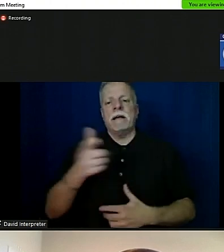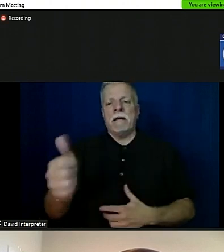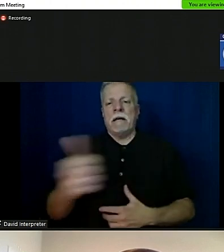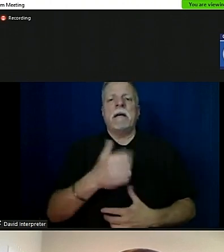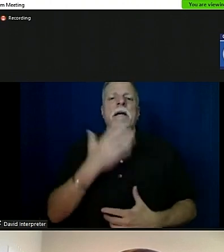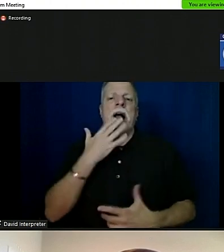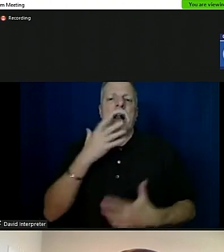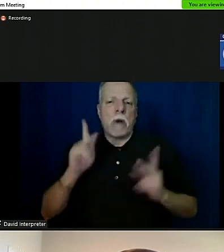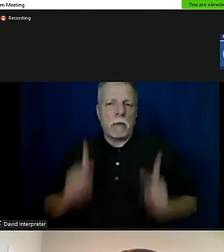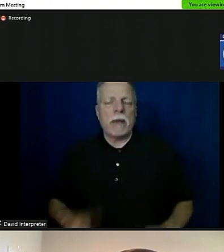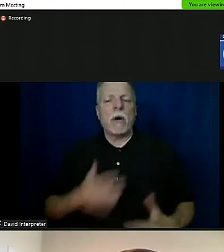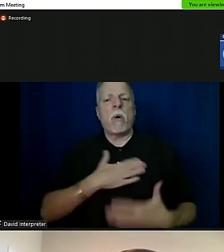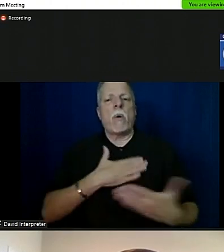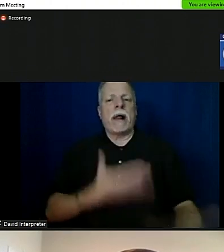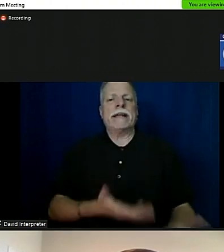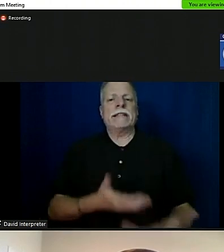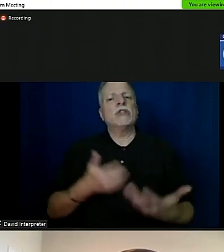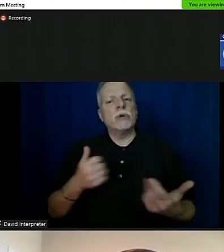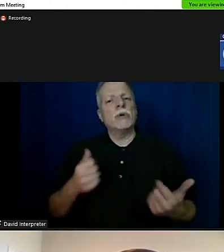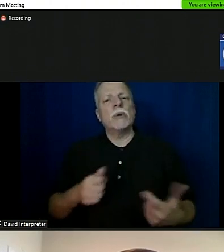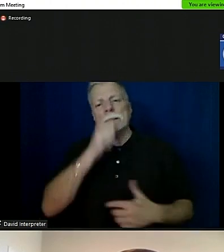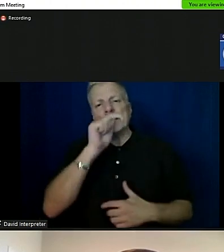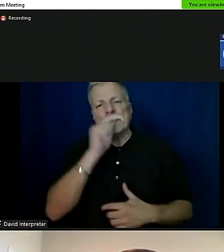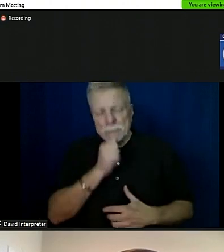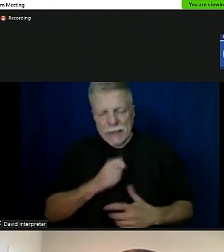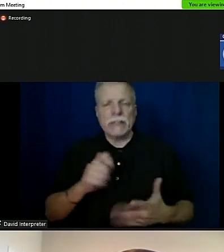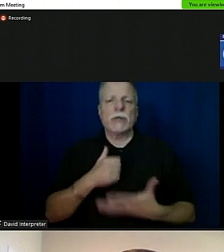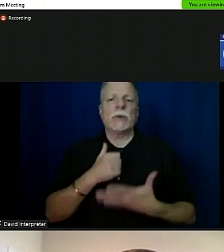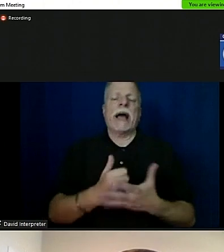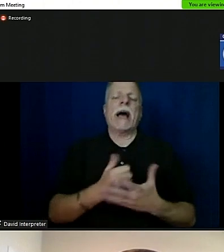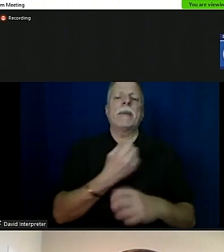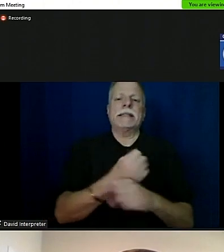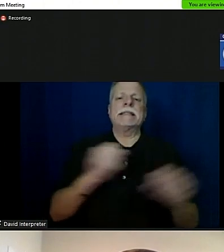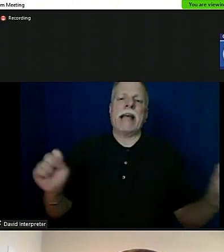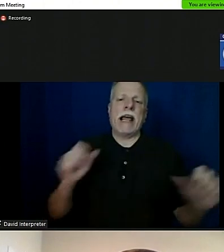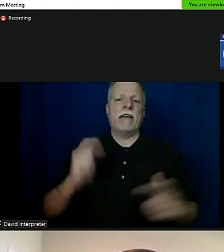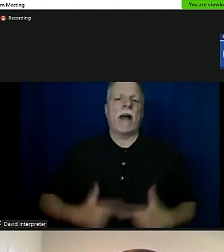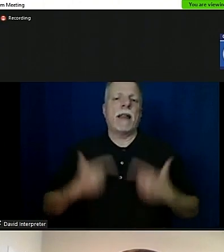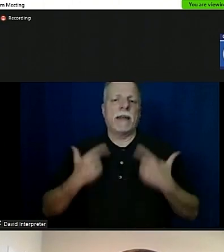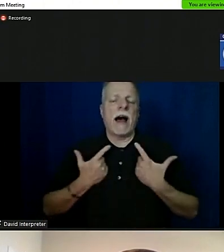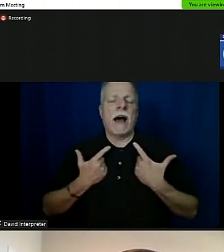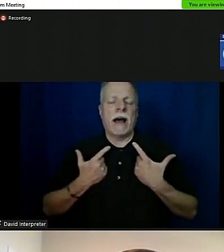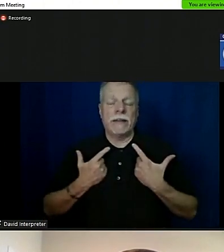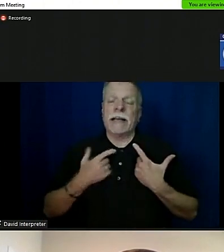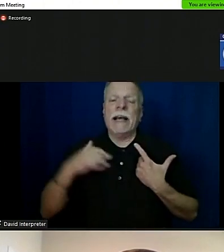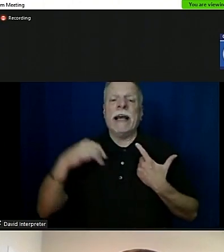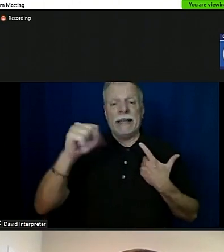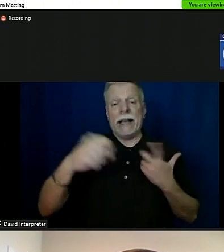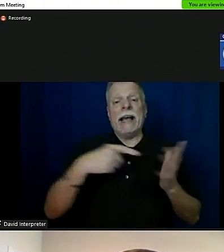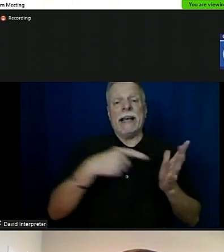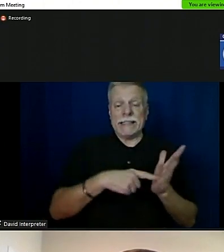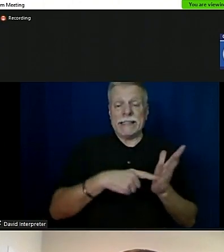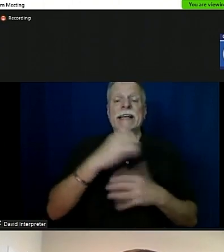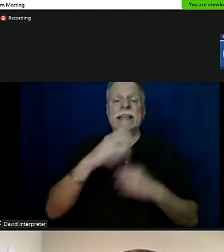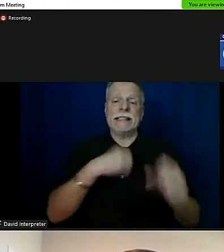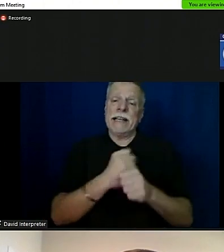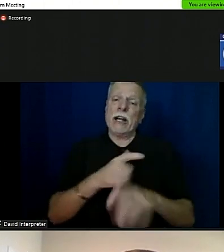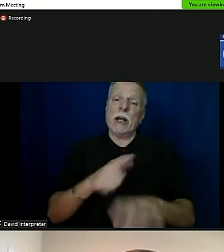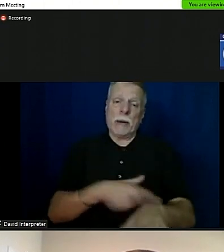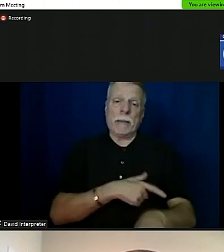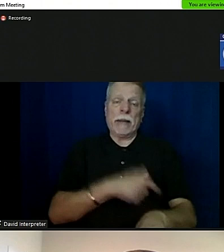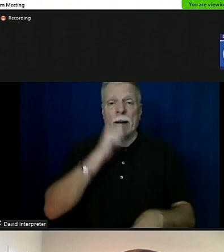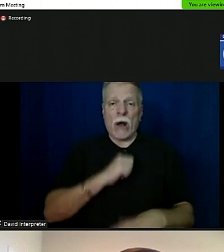so that we can save as many lives as possible. It has been a long year. There has been an enormous amount of tragedy. Thousands